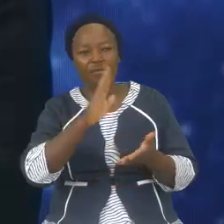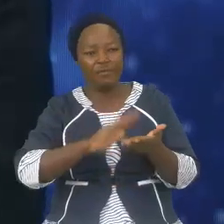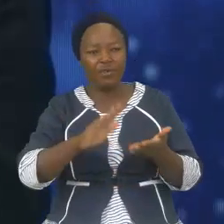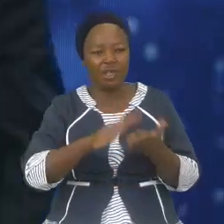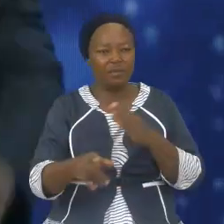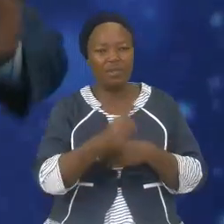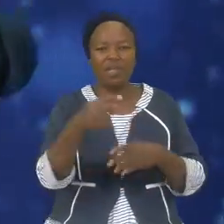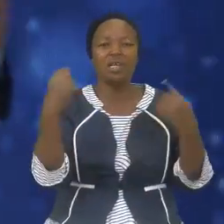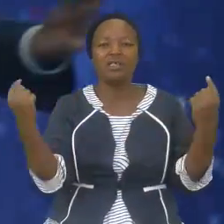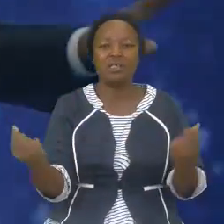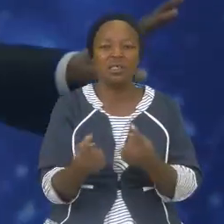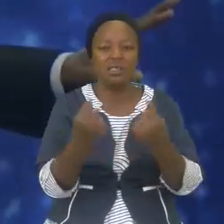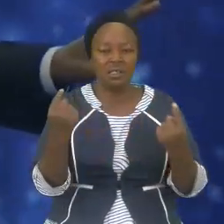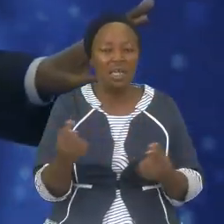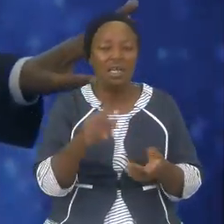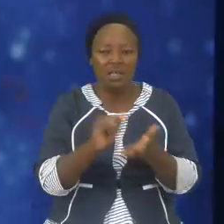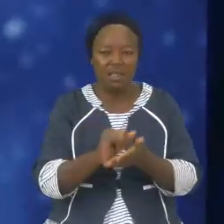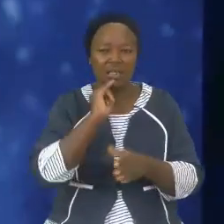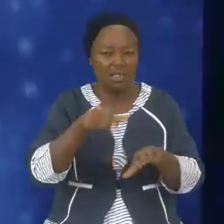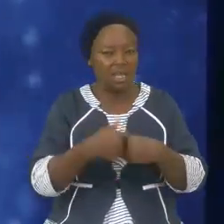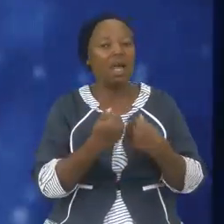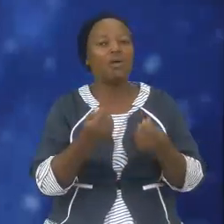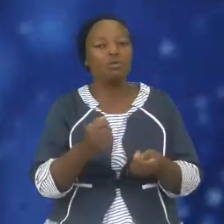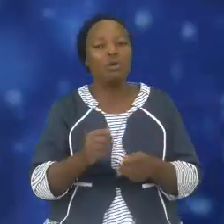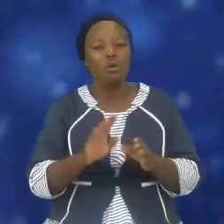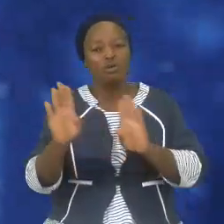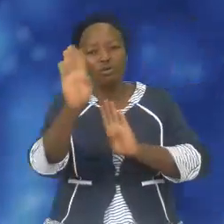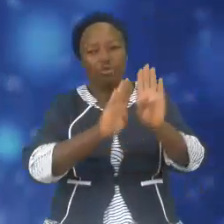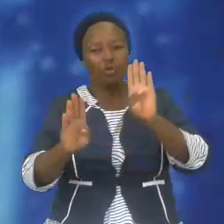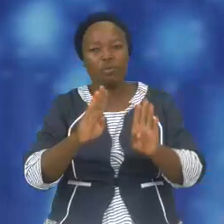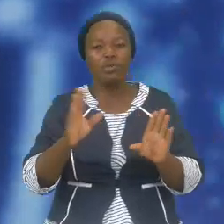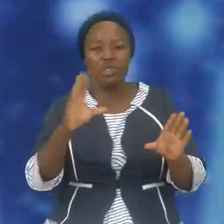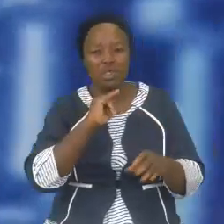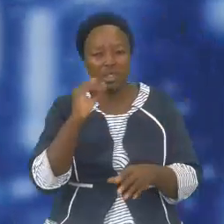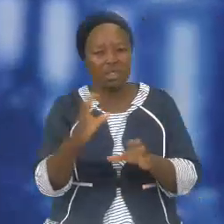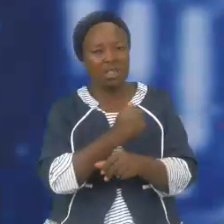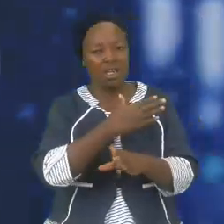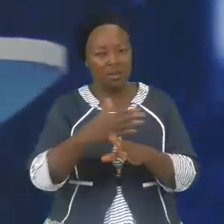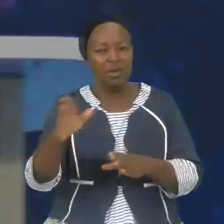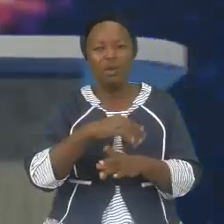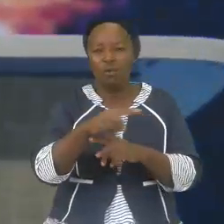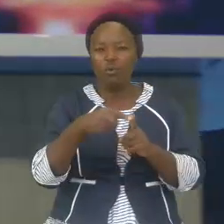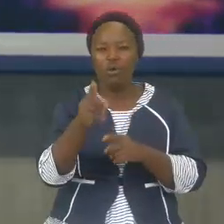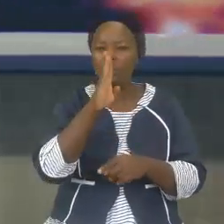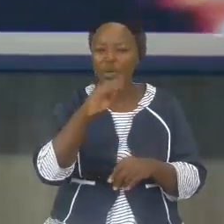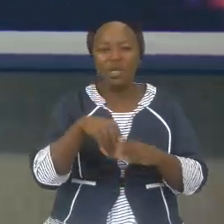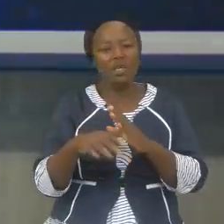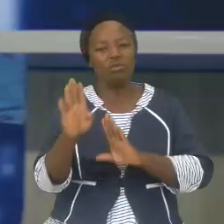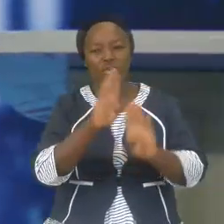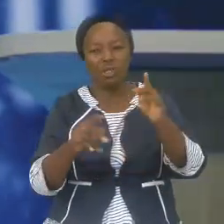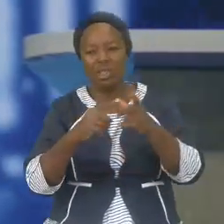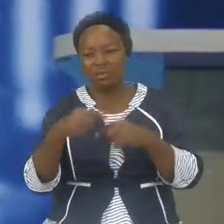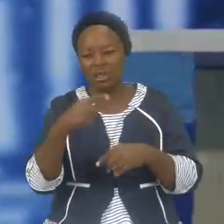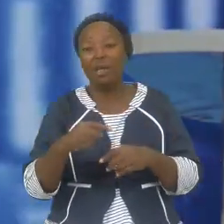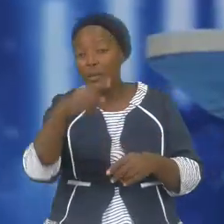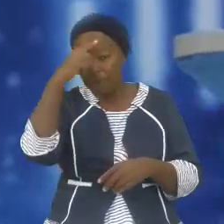their iniquity. That's how trouble clears, when you've been in trouble and then you see it's because I've not